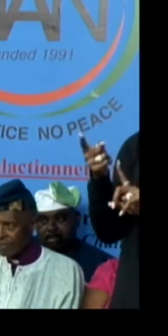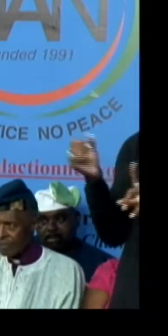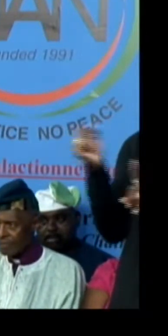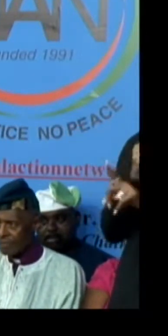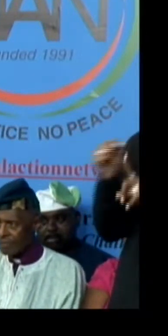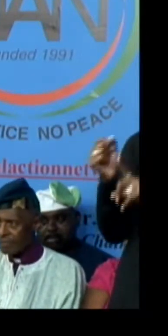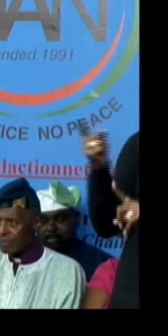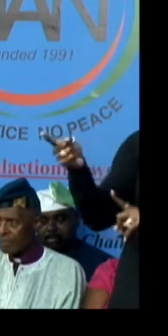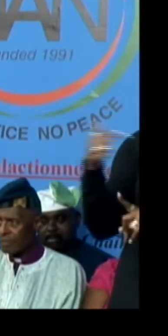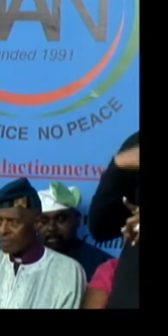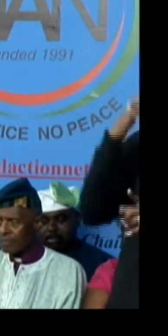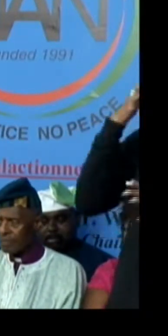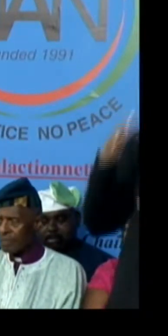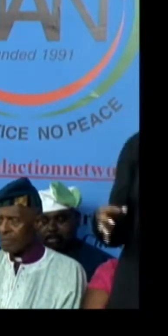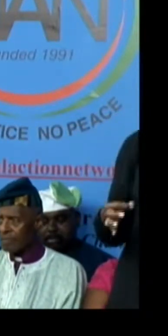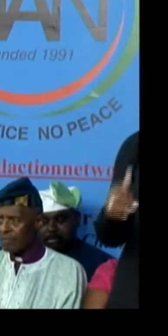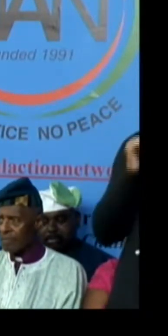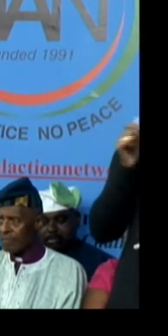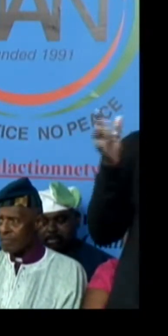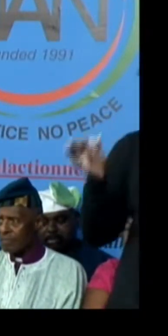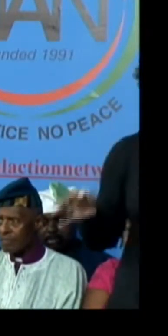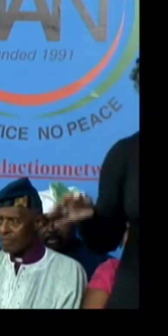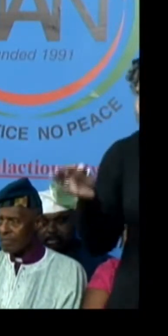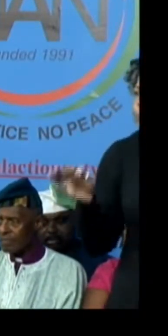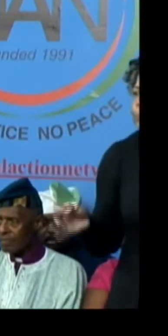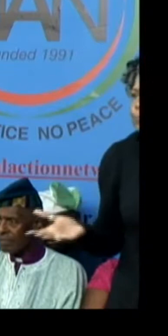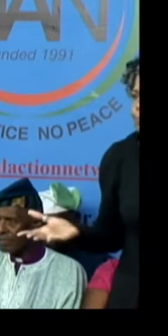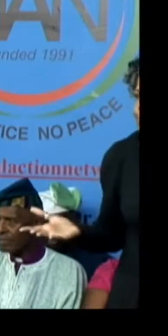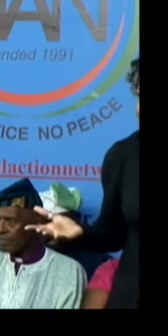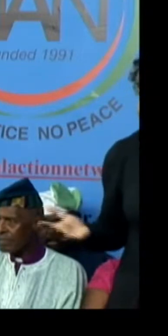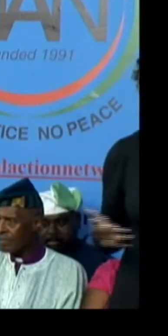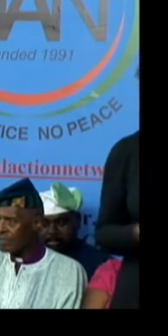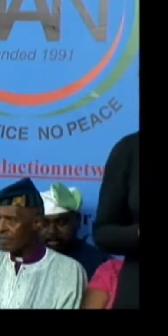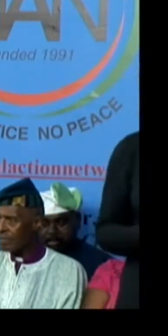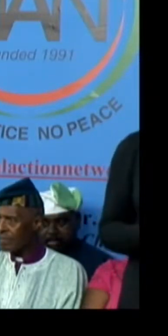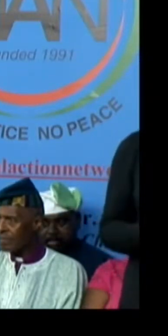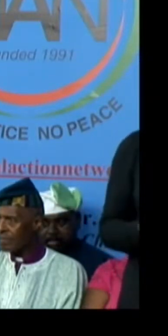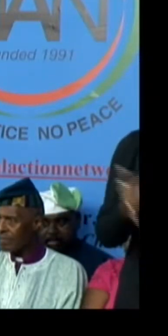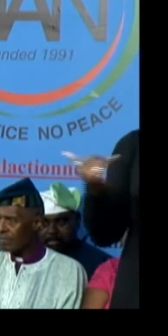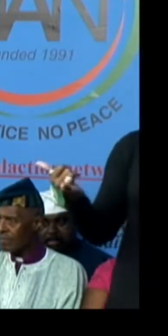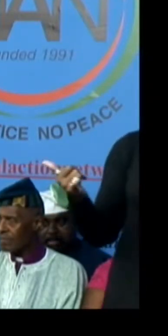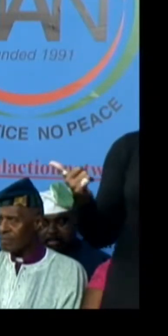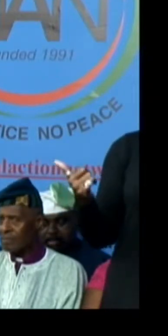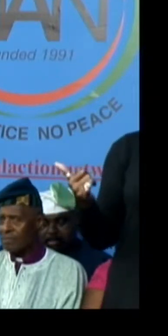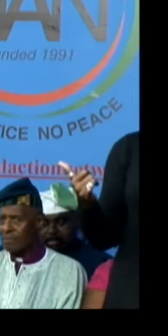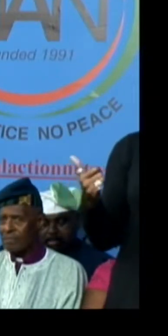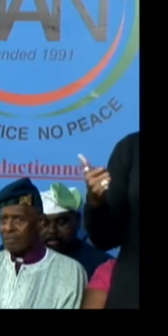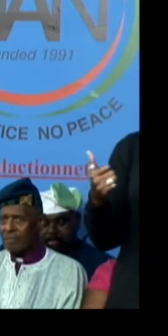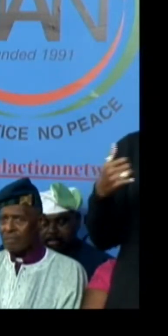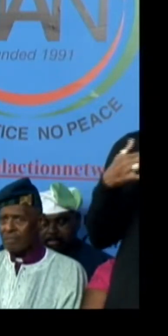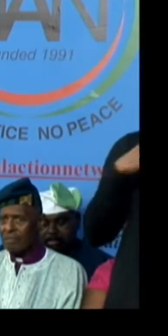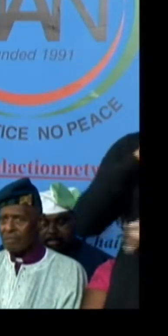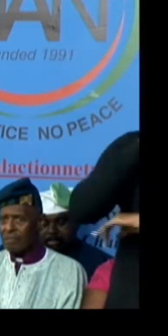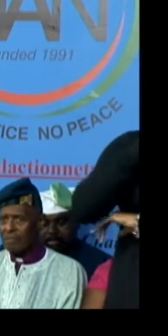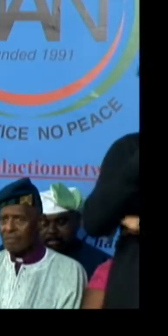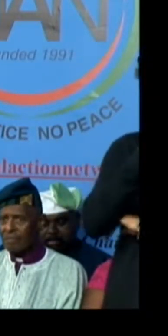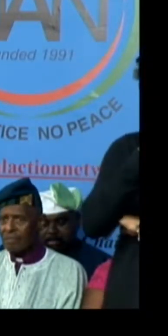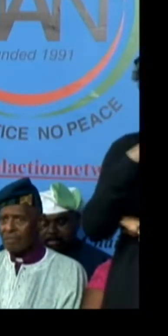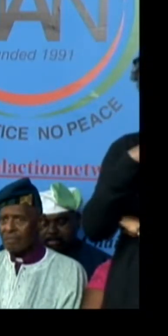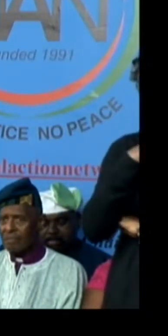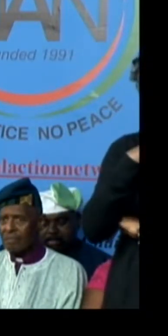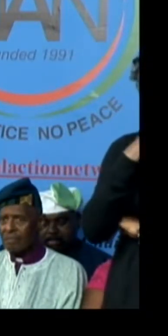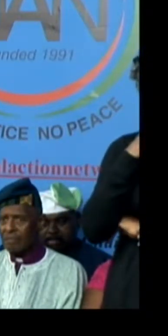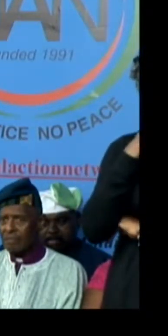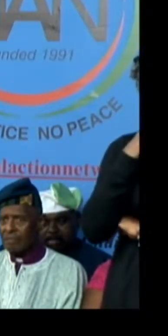so interesting to me is that everybody missed this, is he said when you